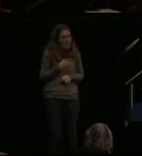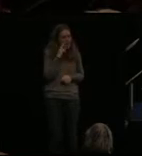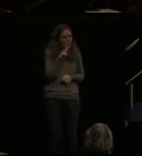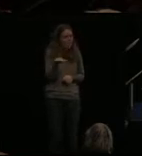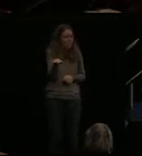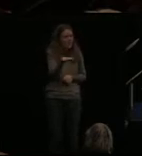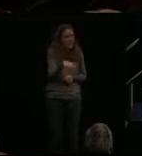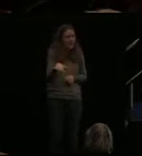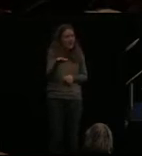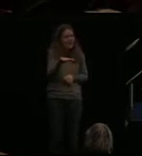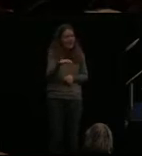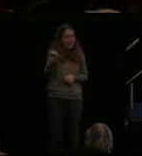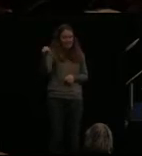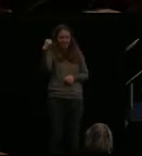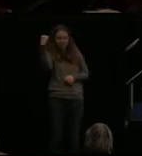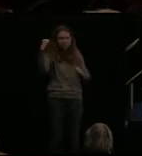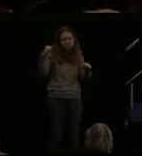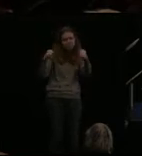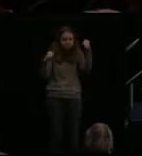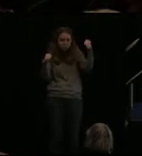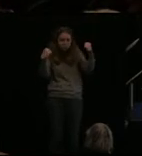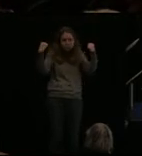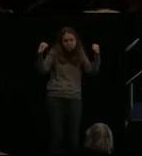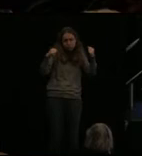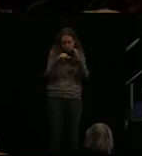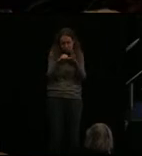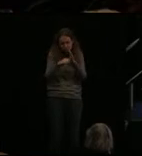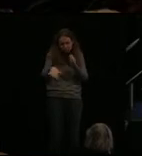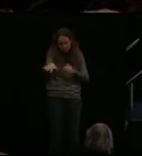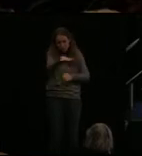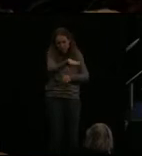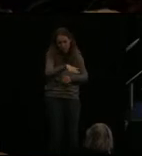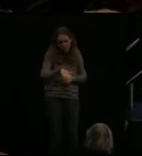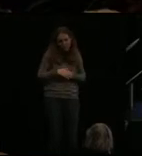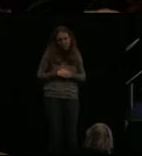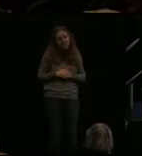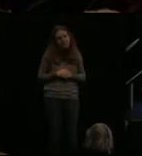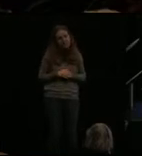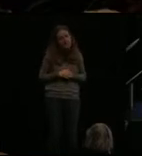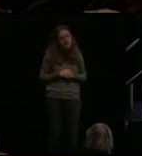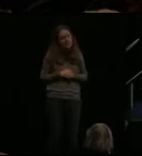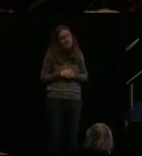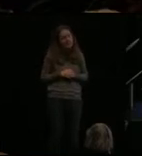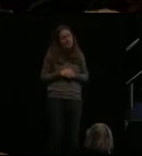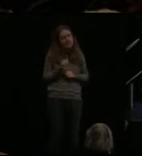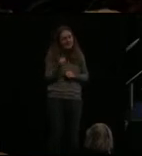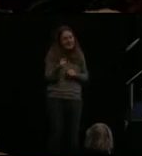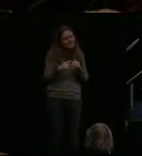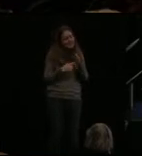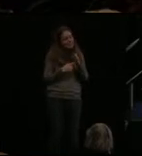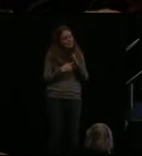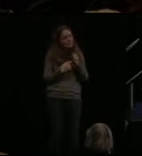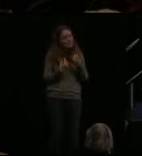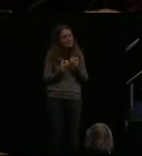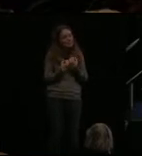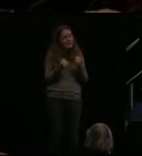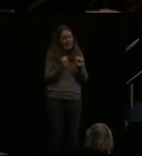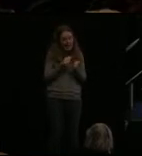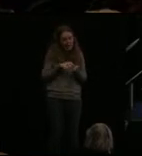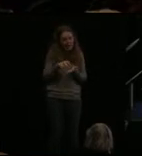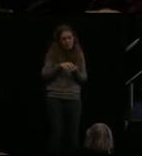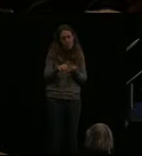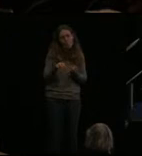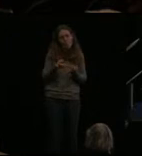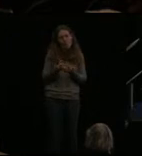I don't like the look of the giants in the land. There's problems. And this is critical in our walk in